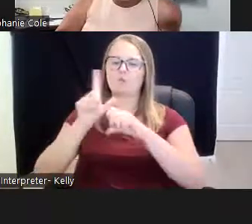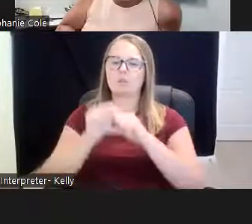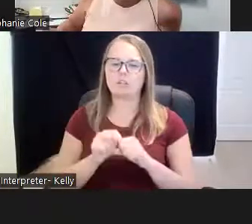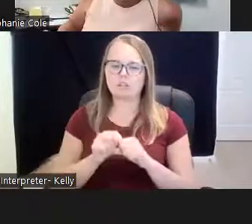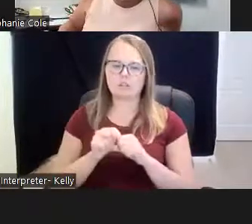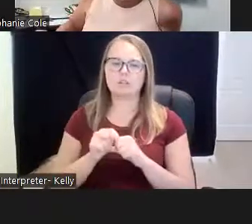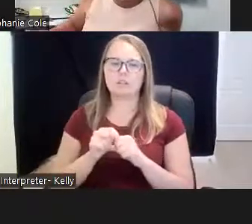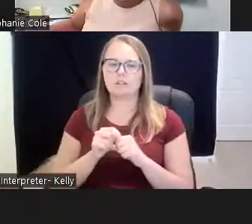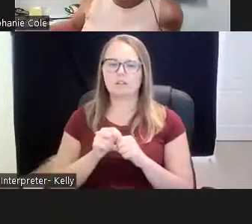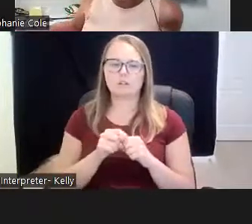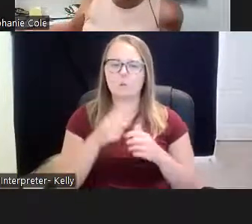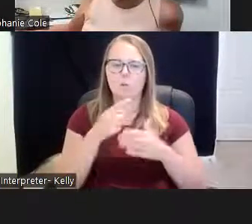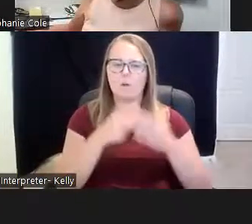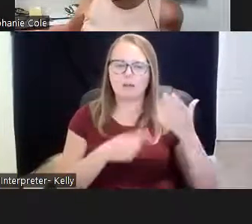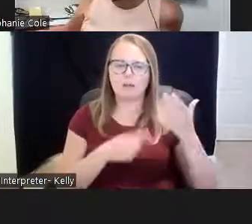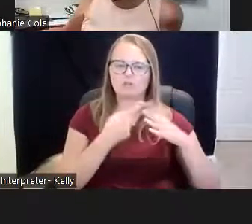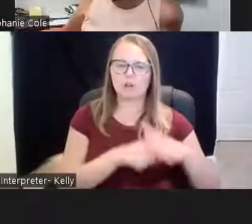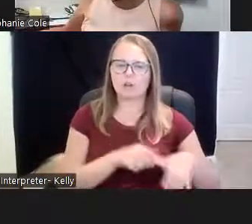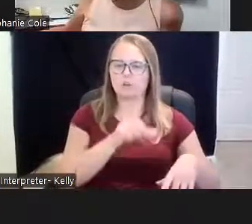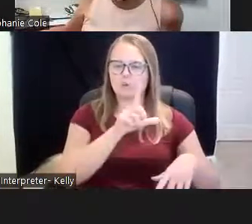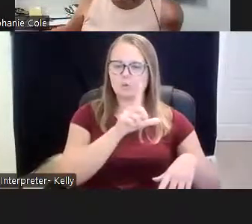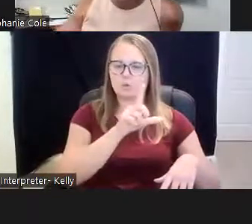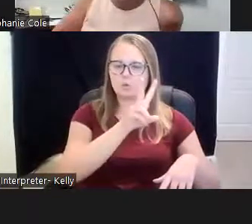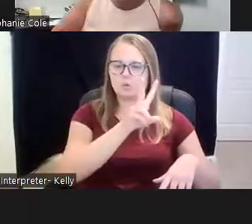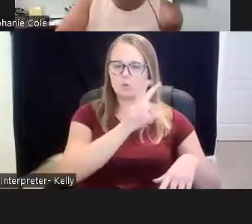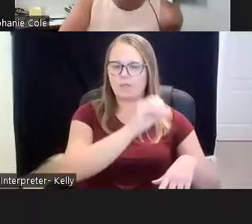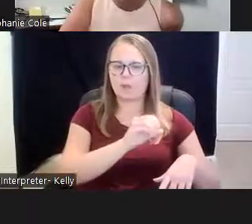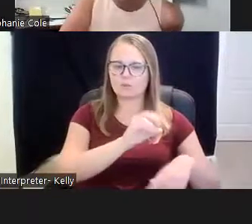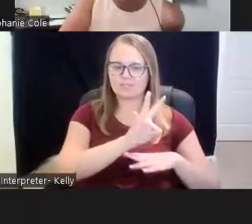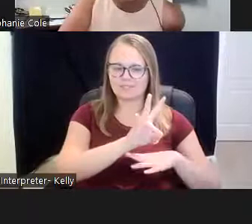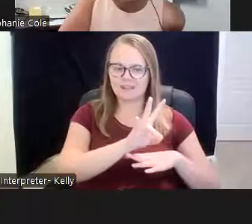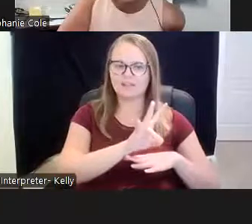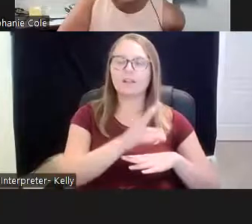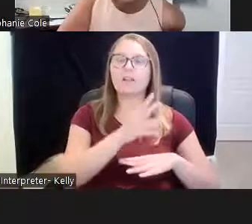that started in 2007. And then